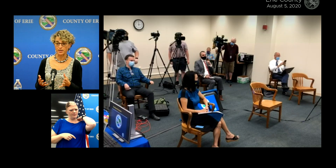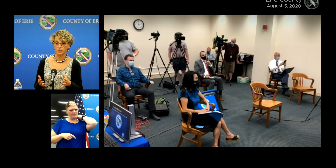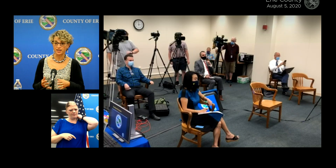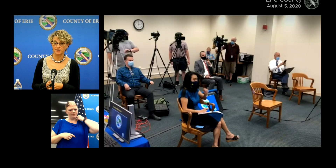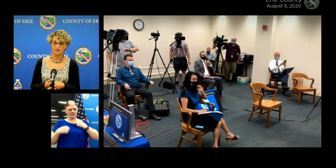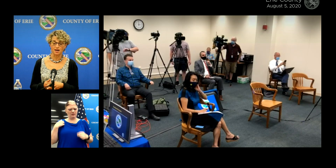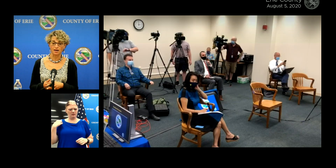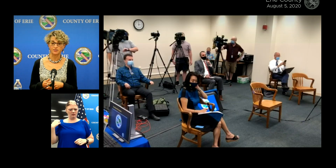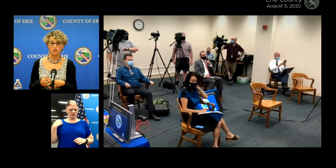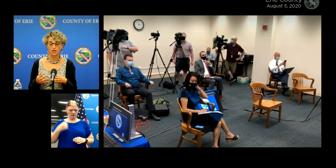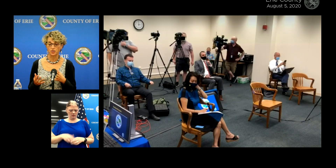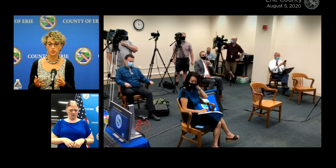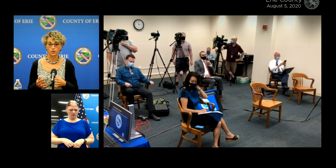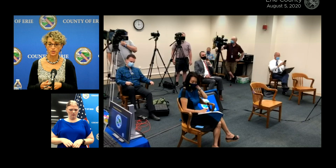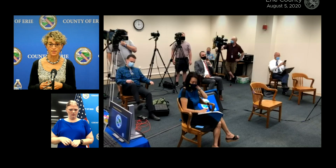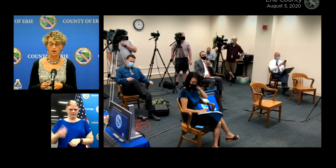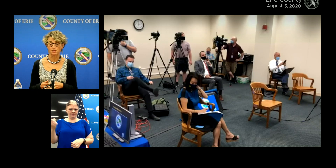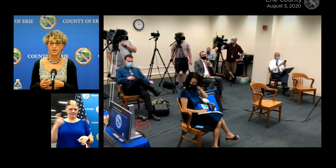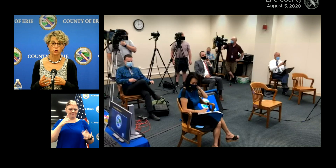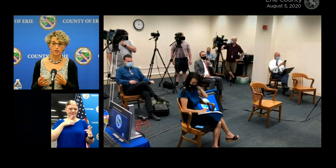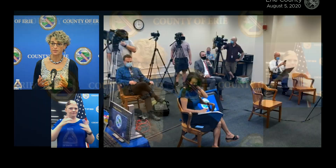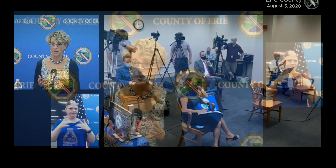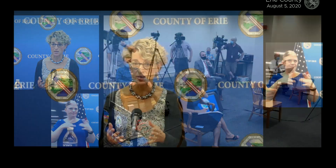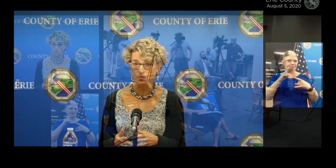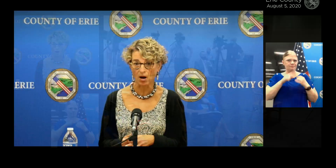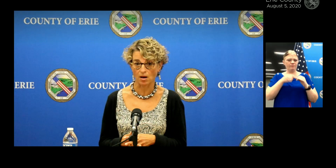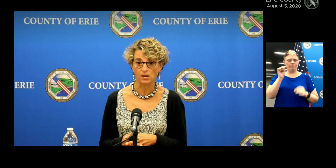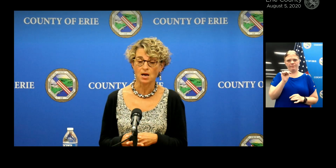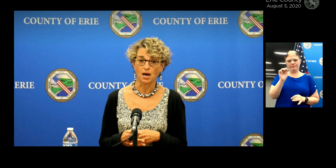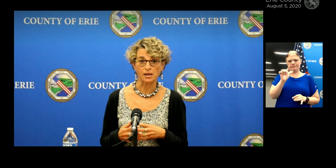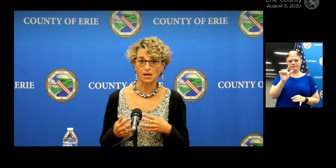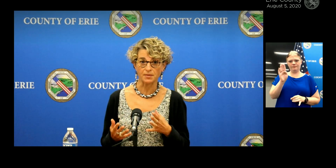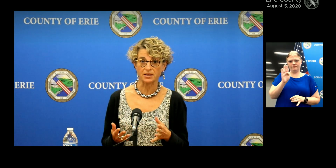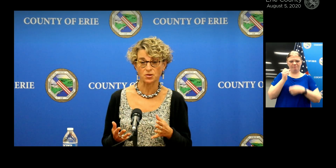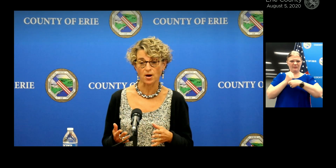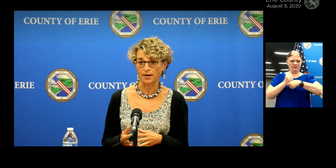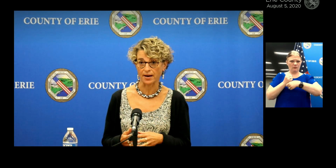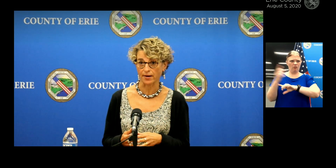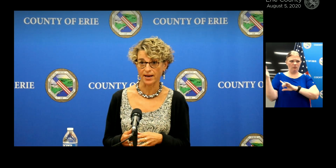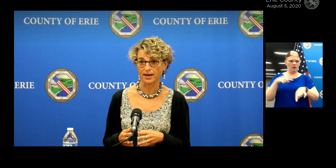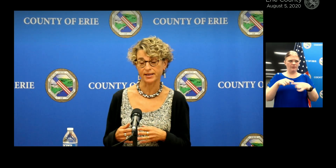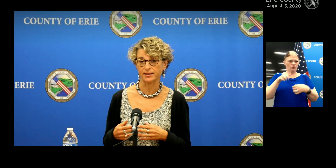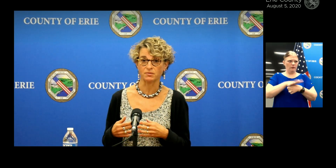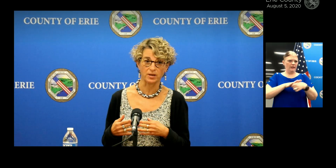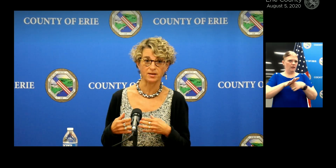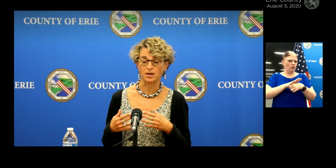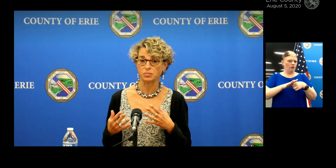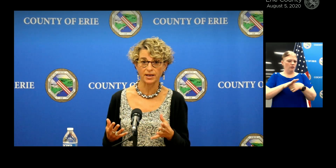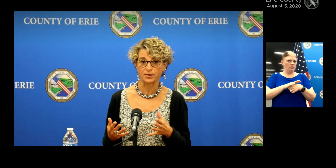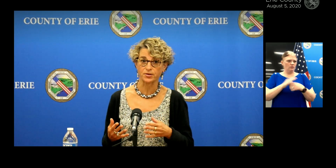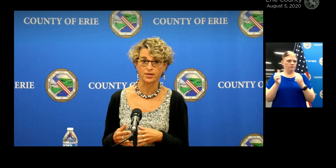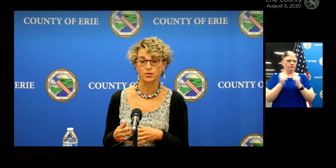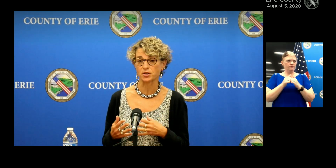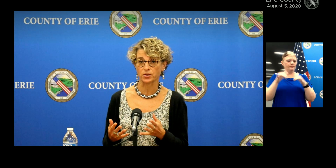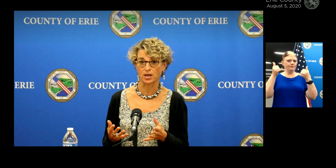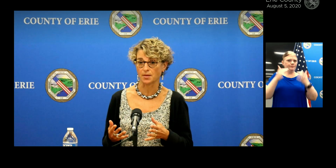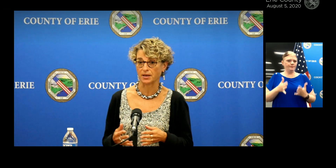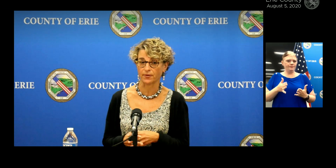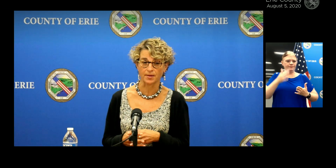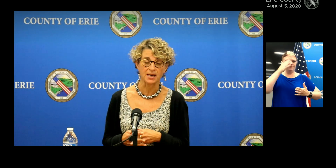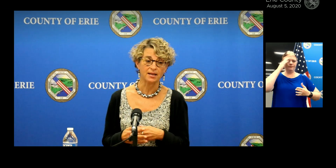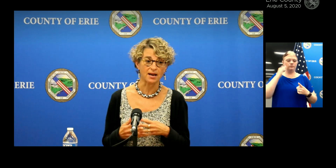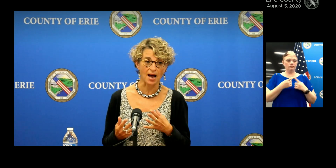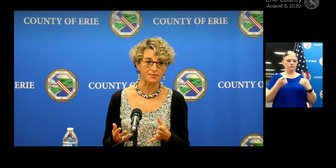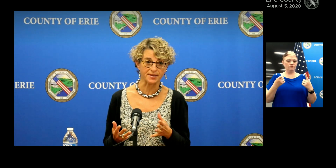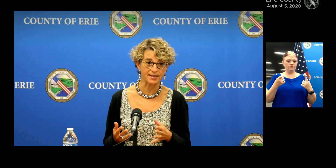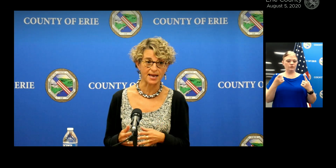the question is just the concerns about Major League Baseball coming to our area, and with players that are especially coming